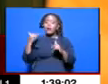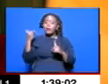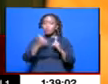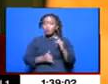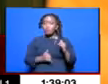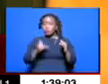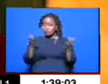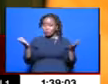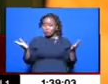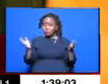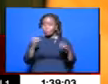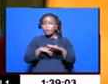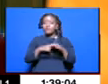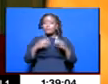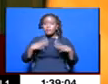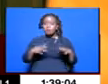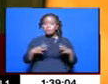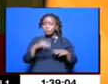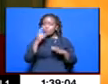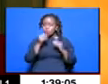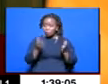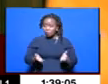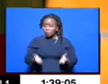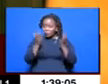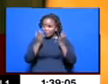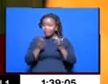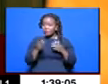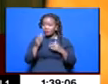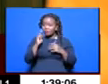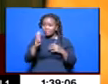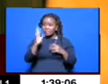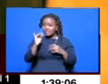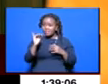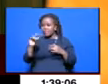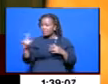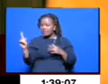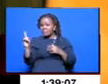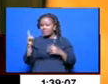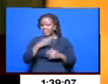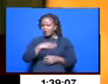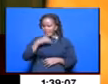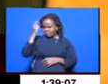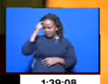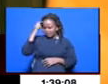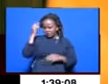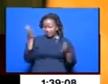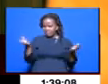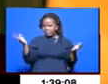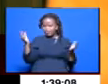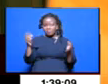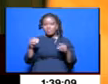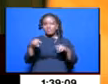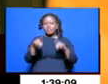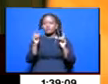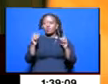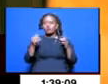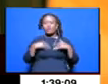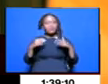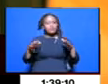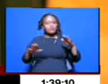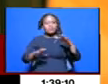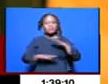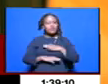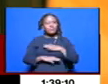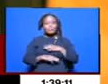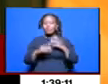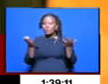promoters of the popular initiative, I do not myself think that they undertook sufficient or